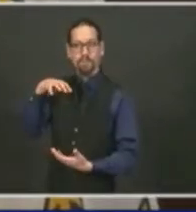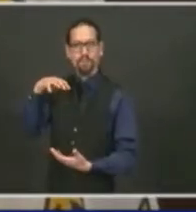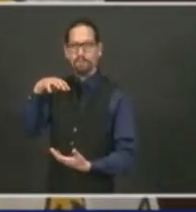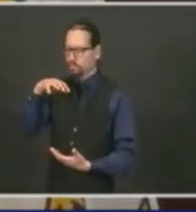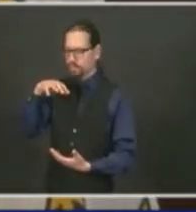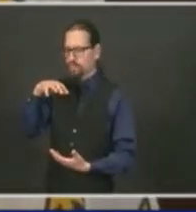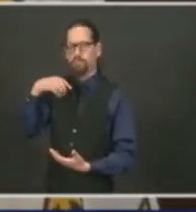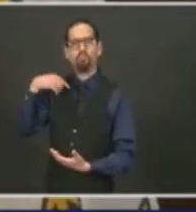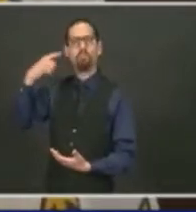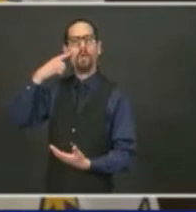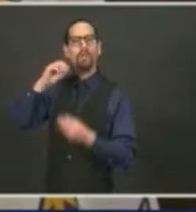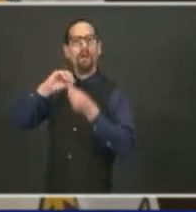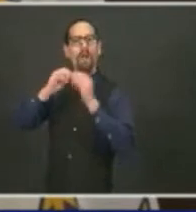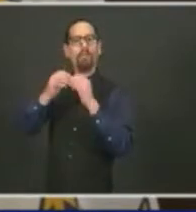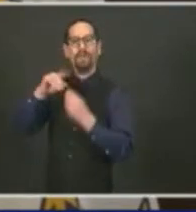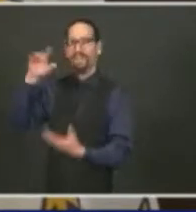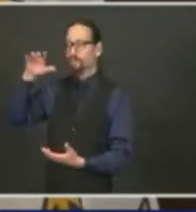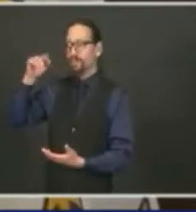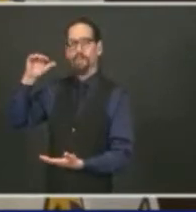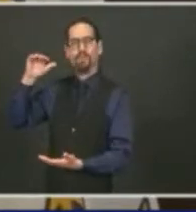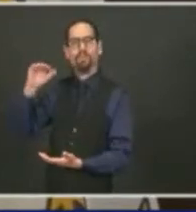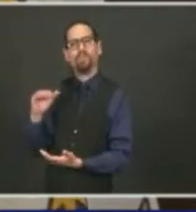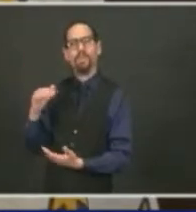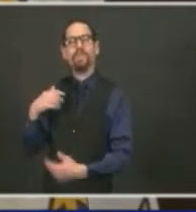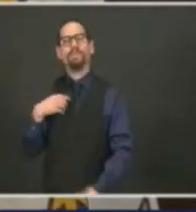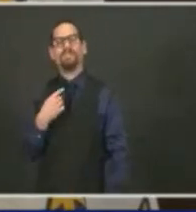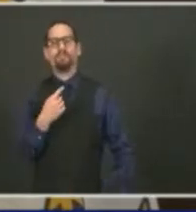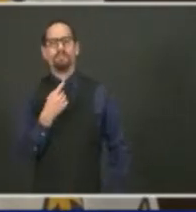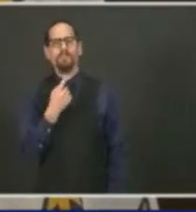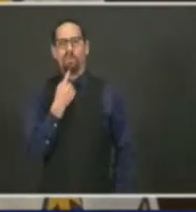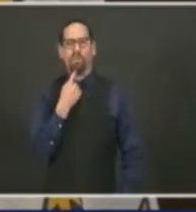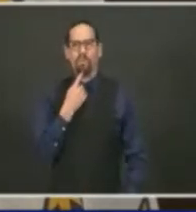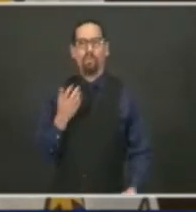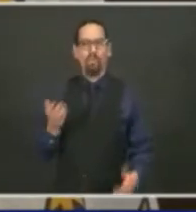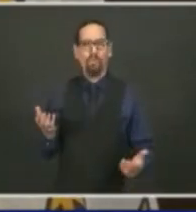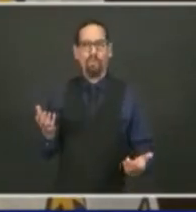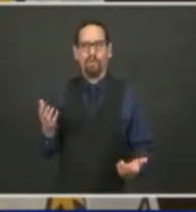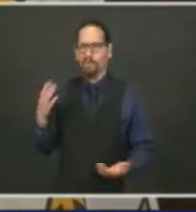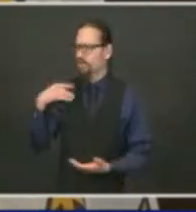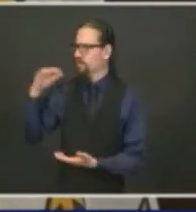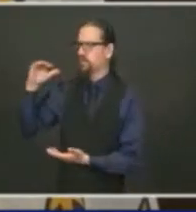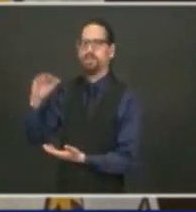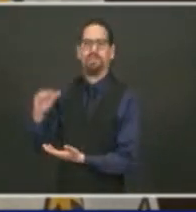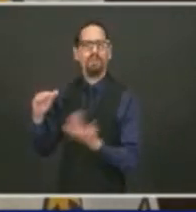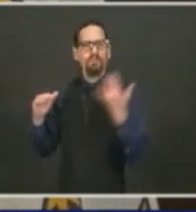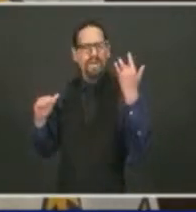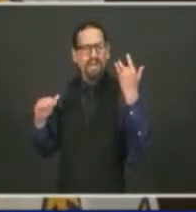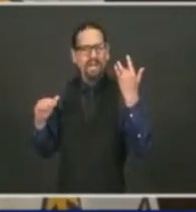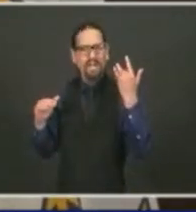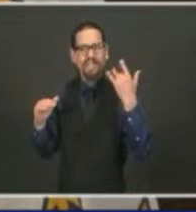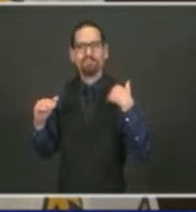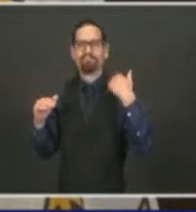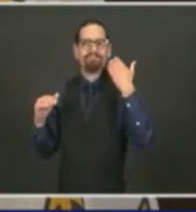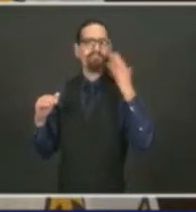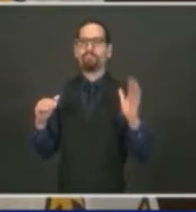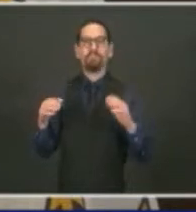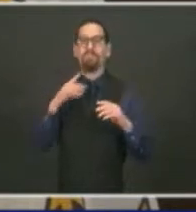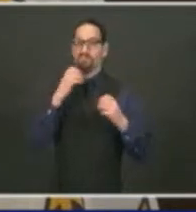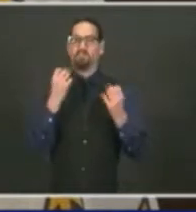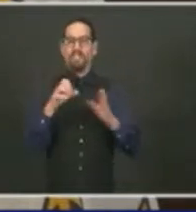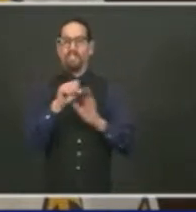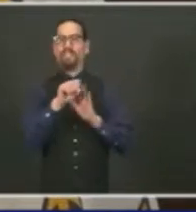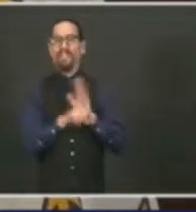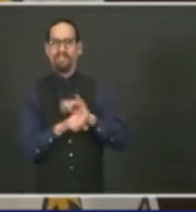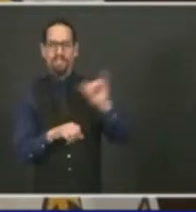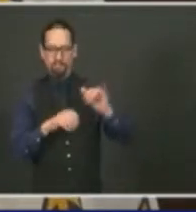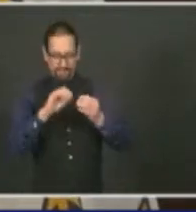obviously somewhat disappointing. We're not sure of the exact reason for this. Many other states also saw their weekly allotment reduced. We